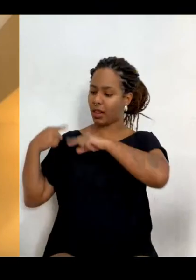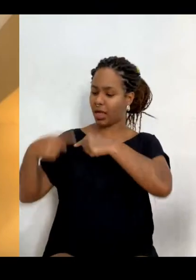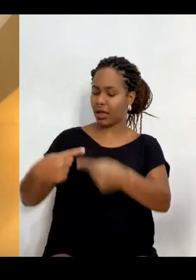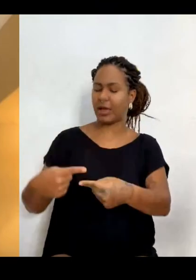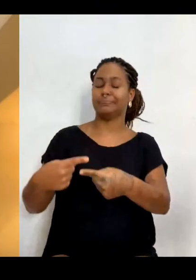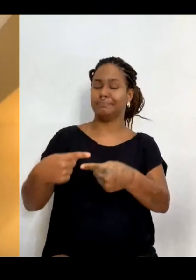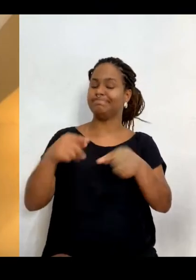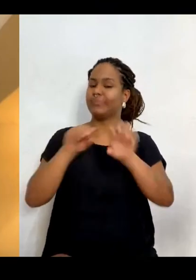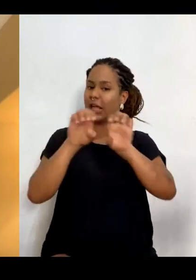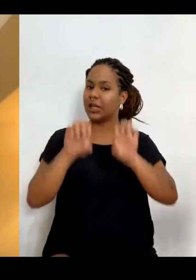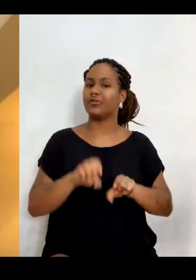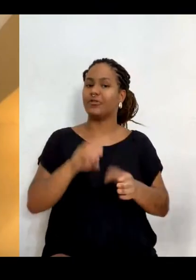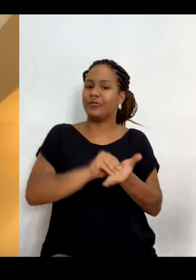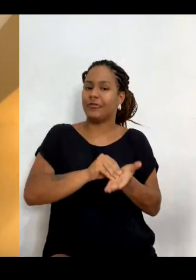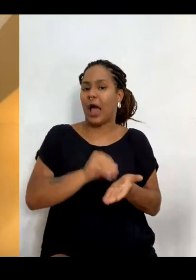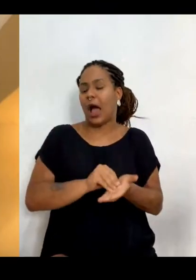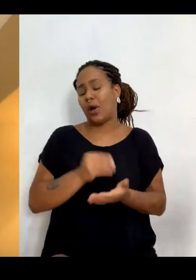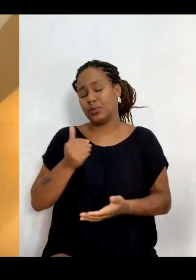evolutionary